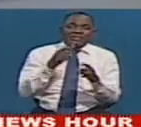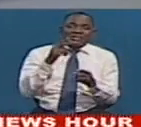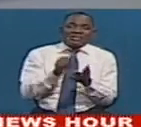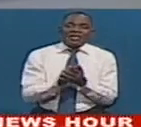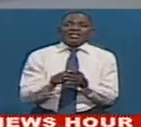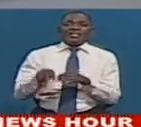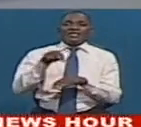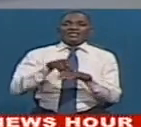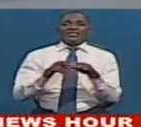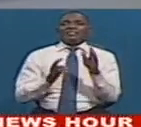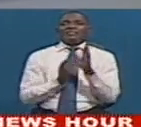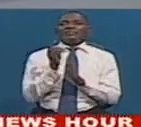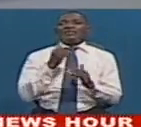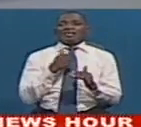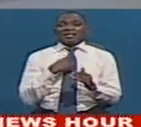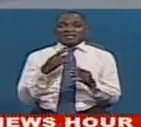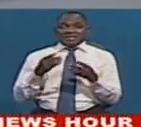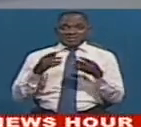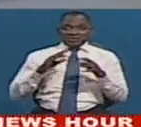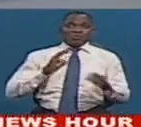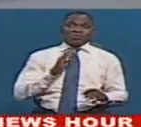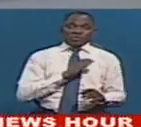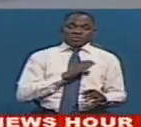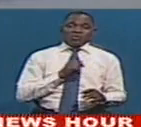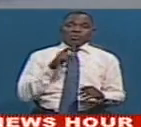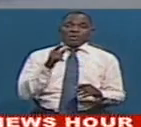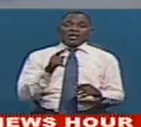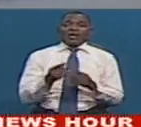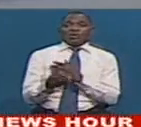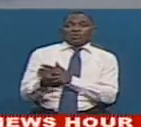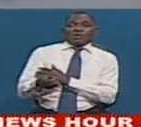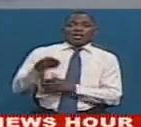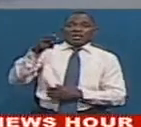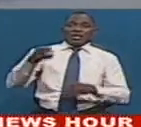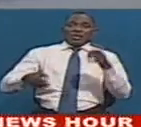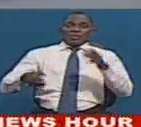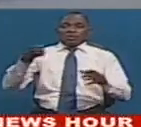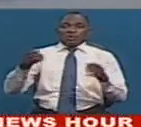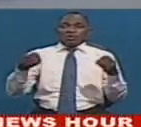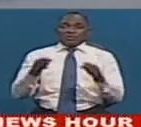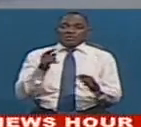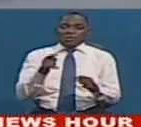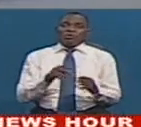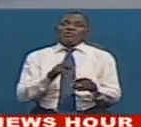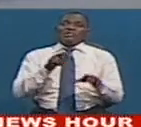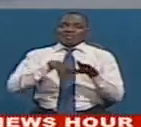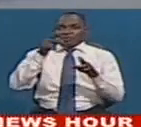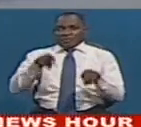ensure national development. The council is chaired by retired Justice of the Supreme Court, Madam Rose Constance